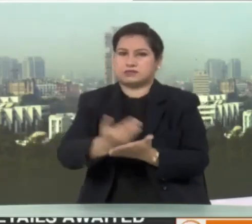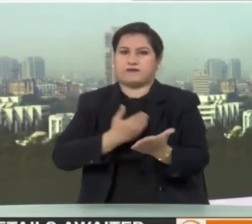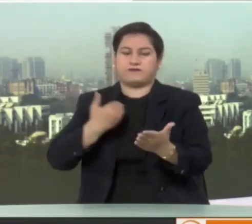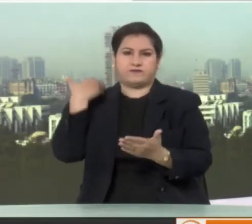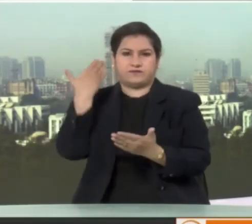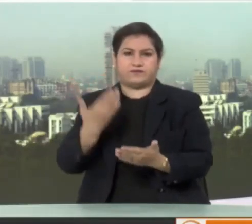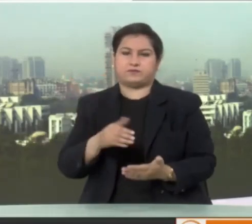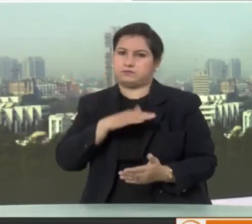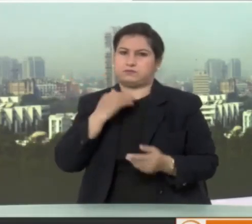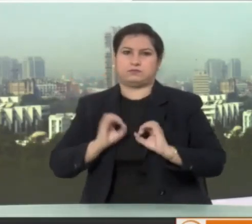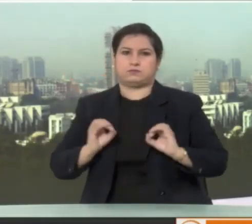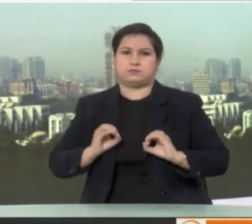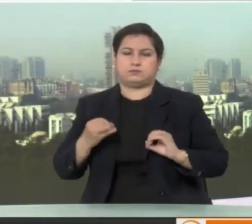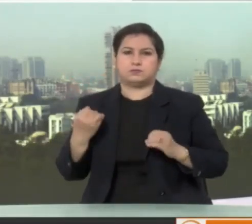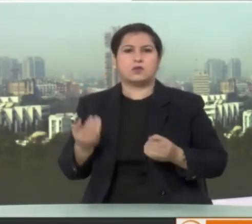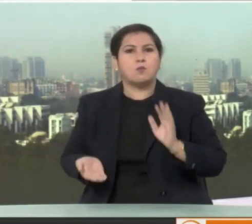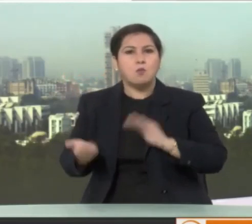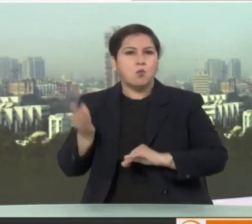more details are awaited.